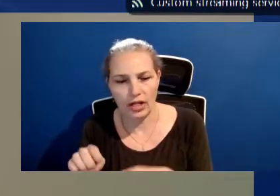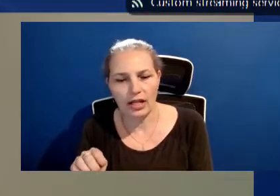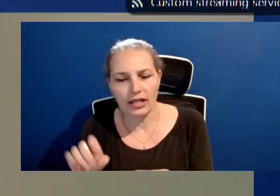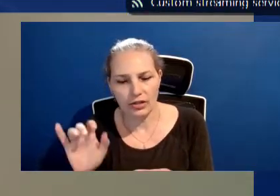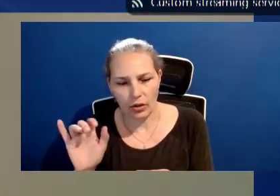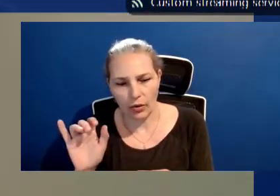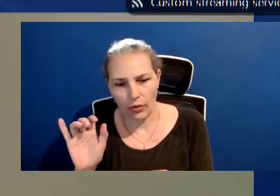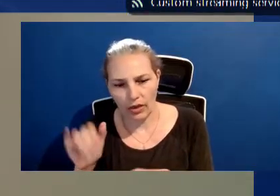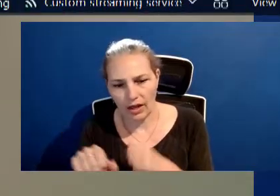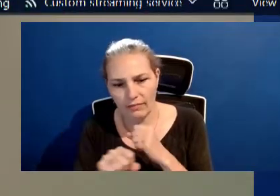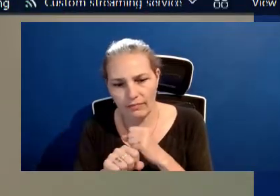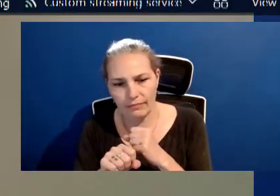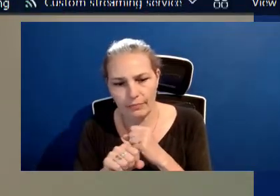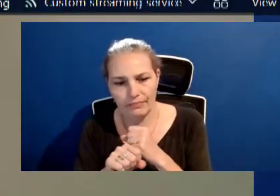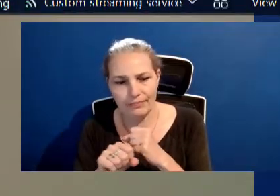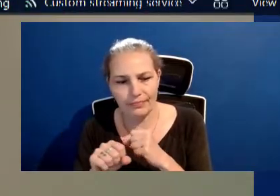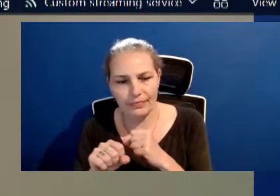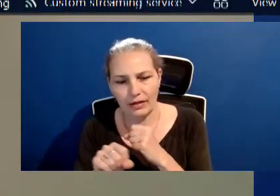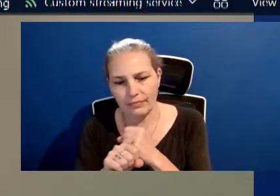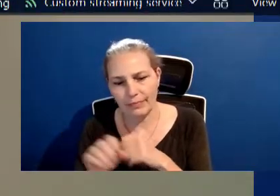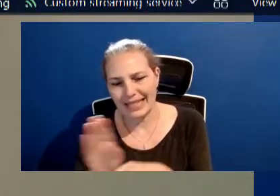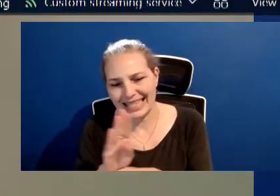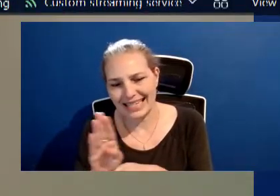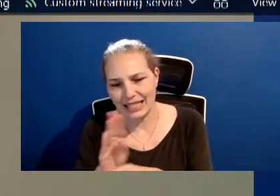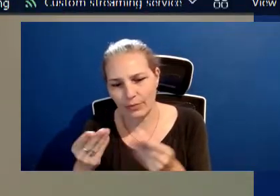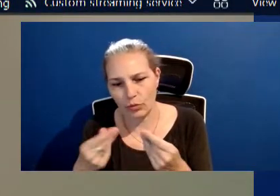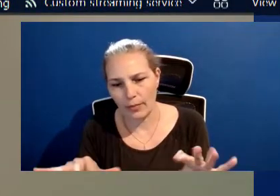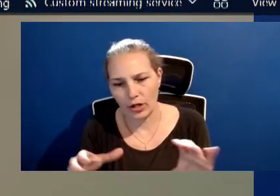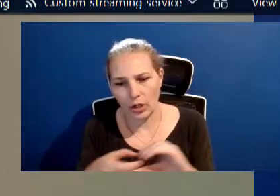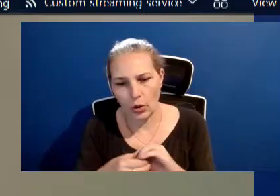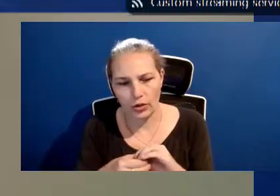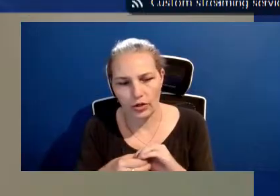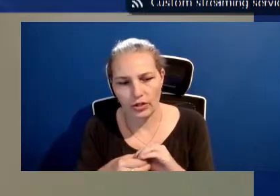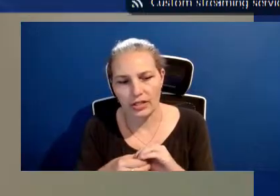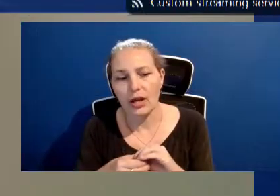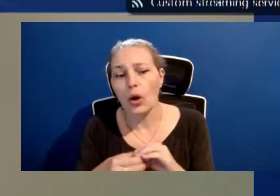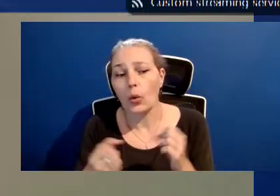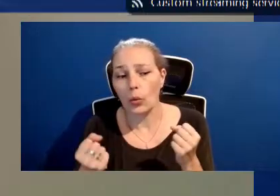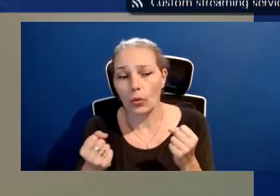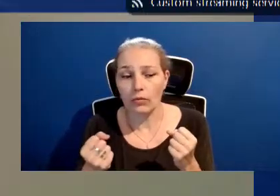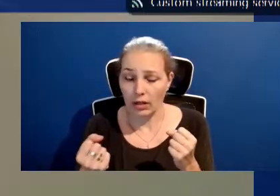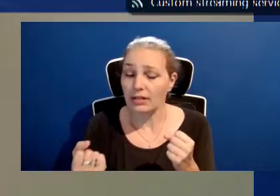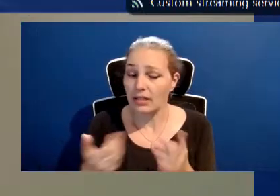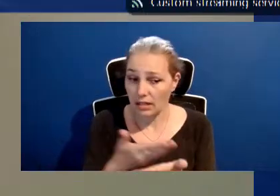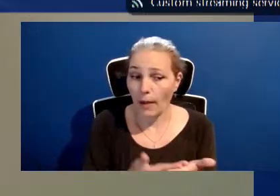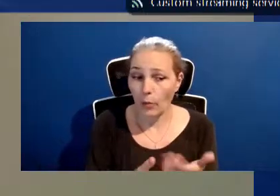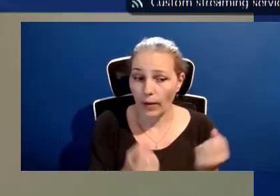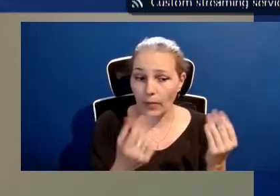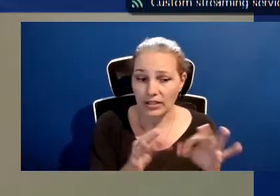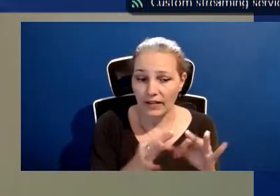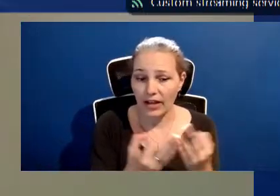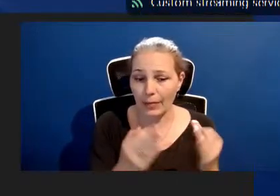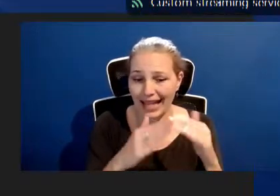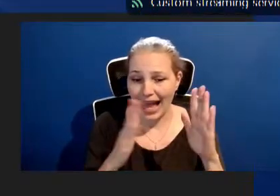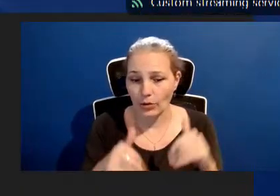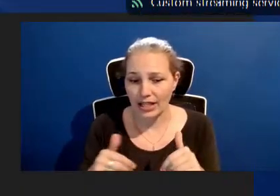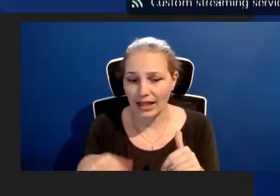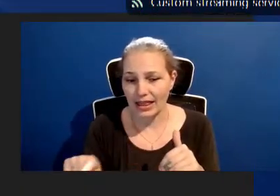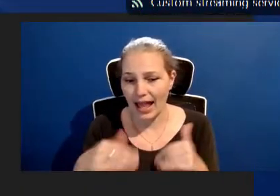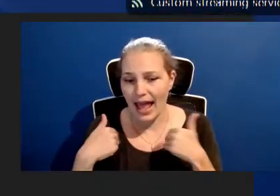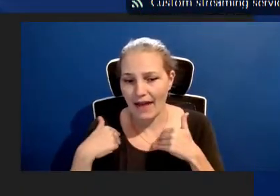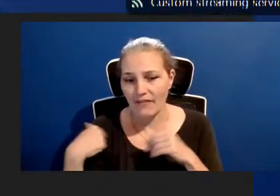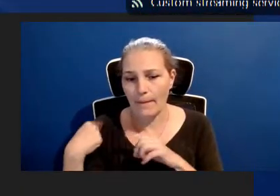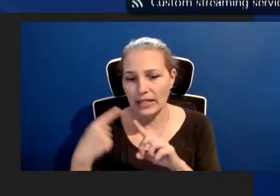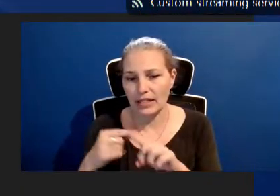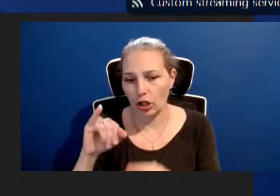multifamily housing, will have until July 31st to complete it. I hope that answers the question. It does, Luis. Thank you.